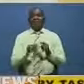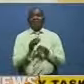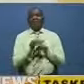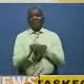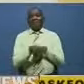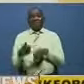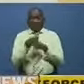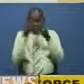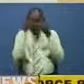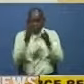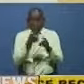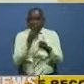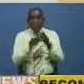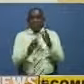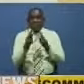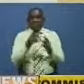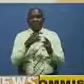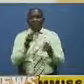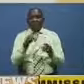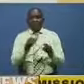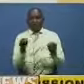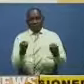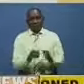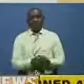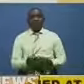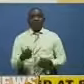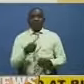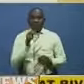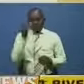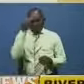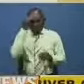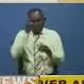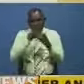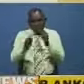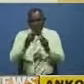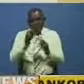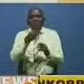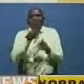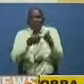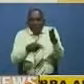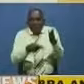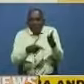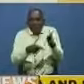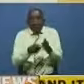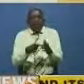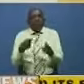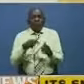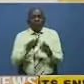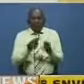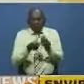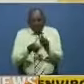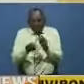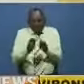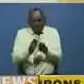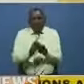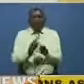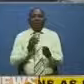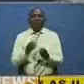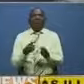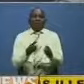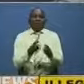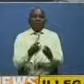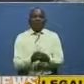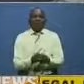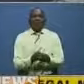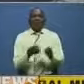will determine what the audience wants. We have to know what the audience wants, and we have to deliver to that.